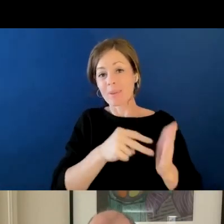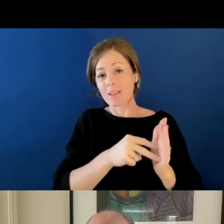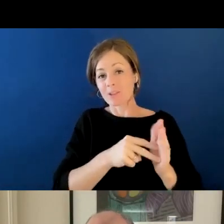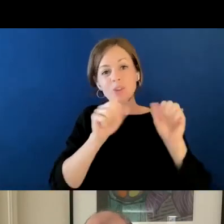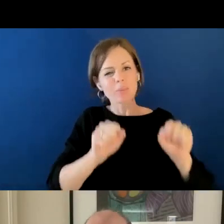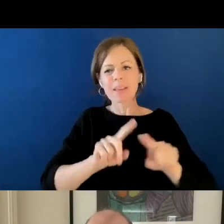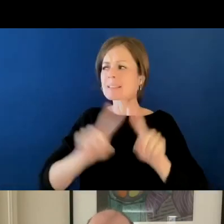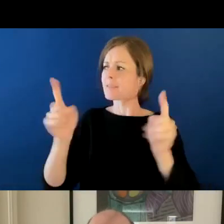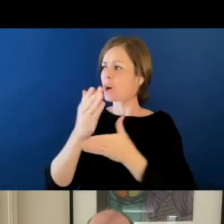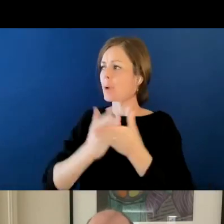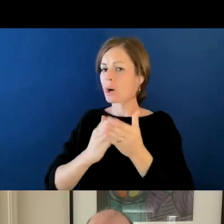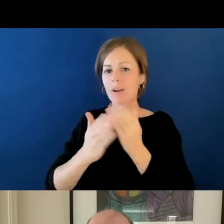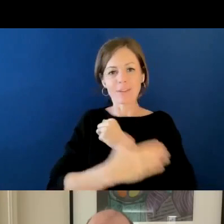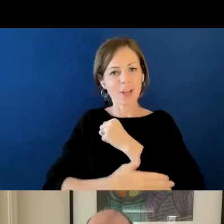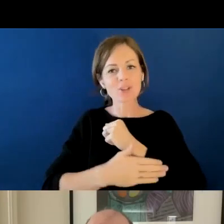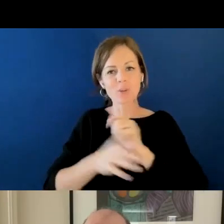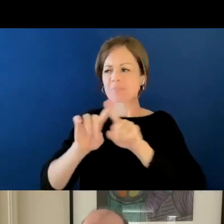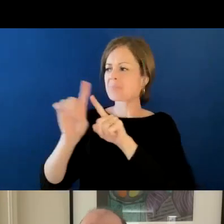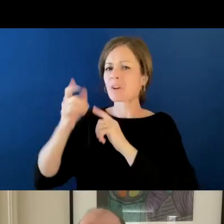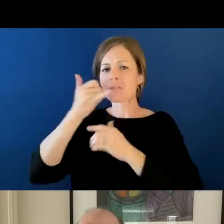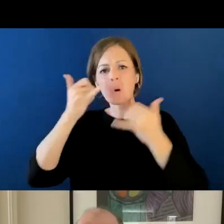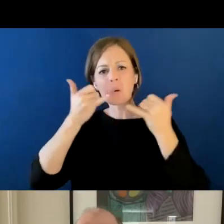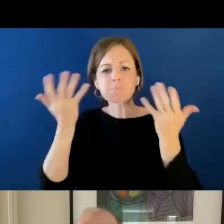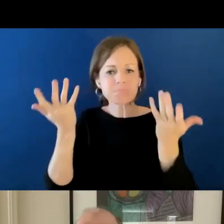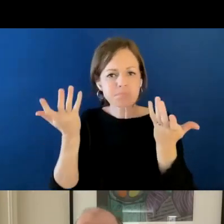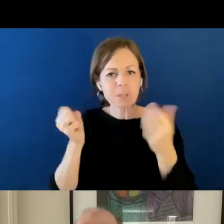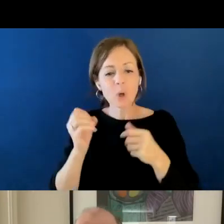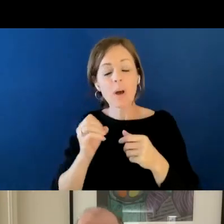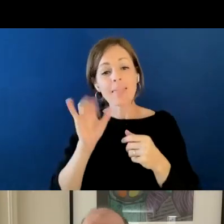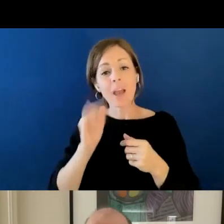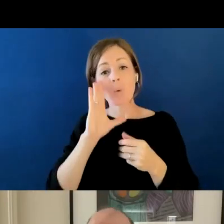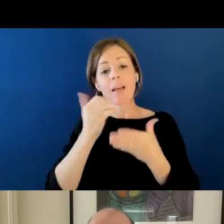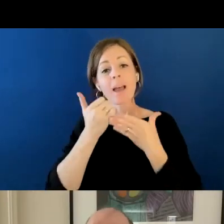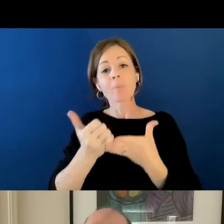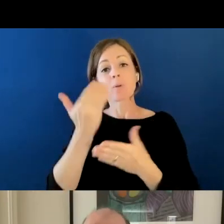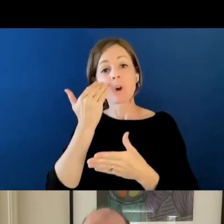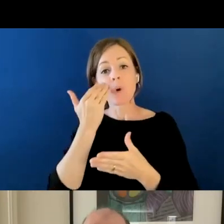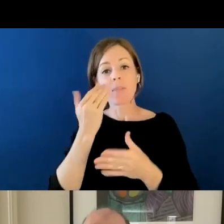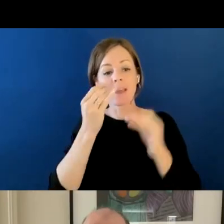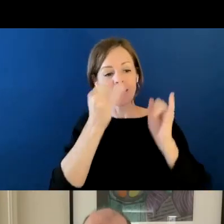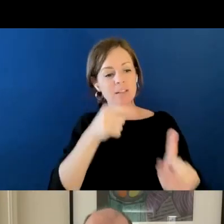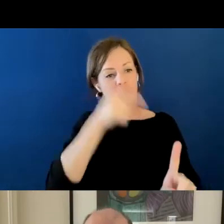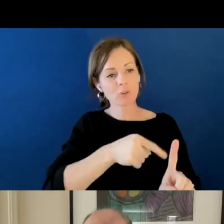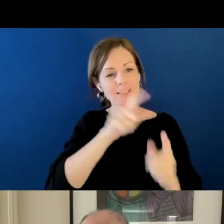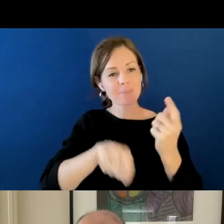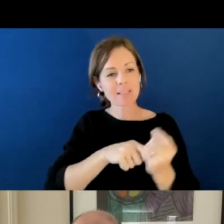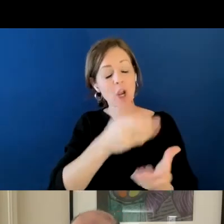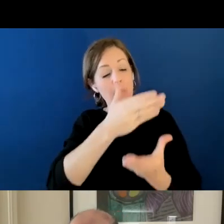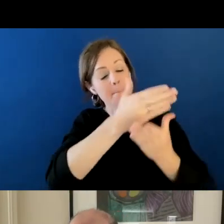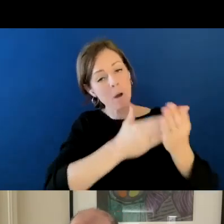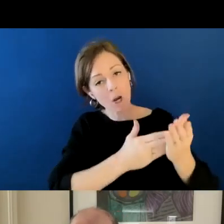part of the country, this really helps you to know that the individual is in a certain part of the country, although not a